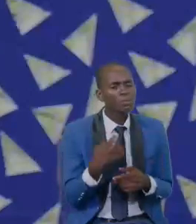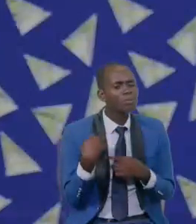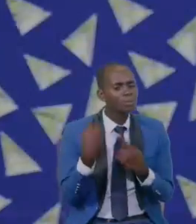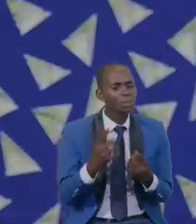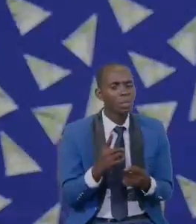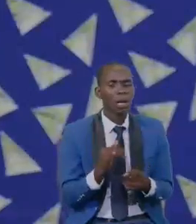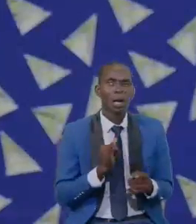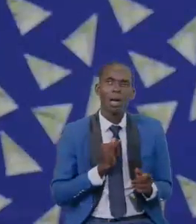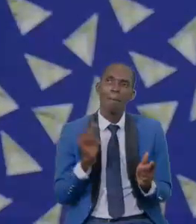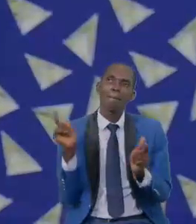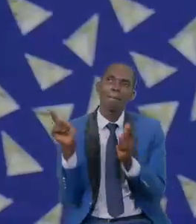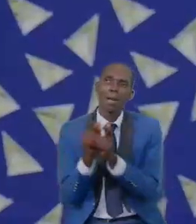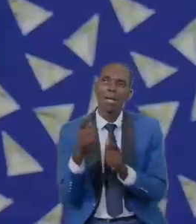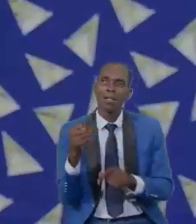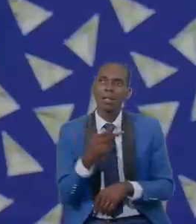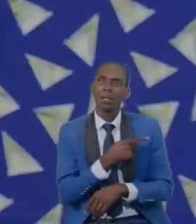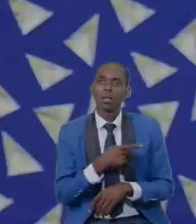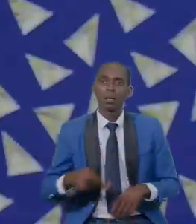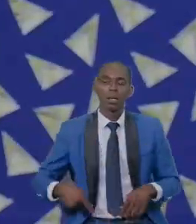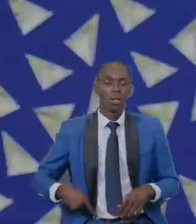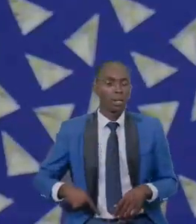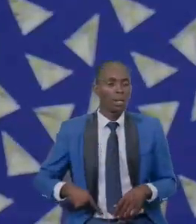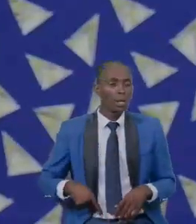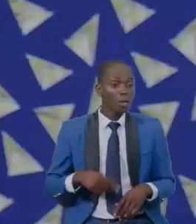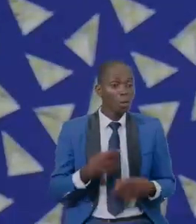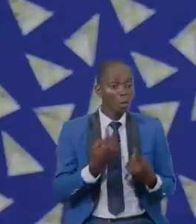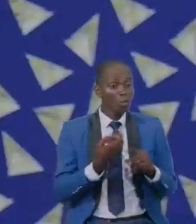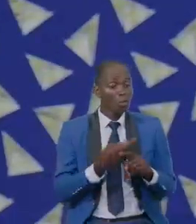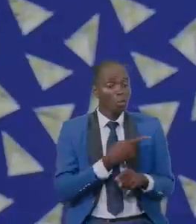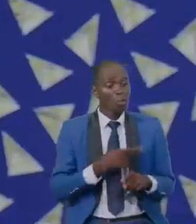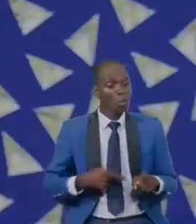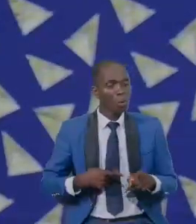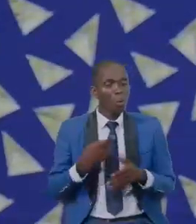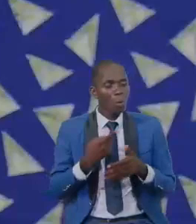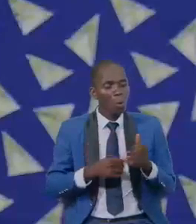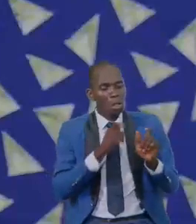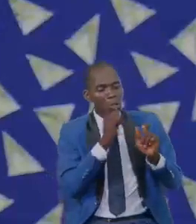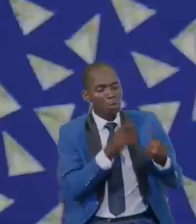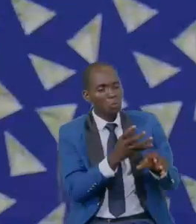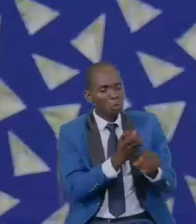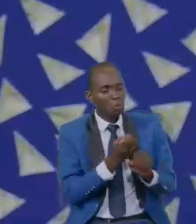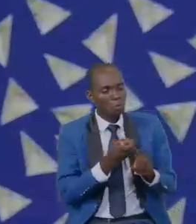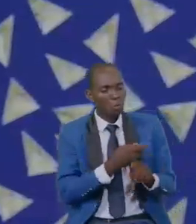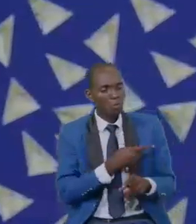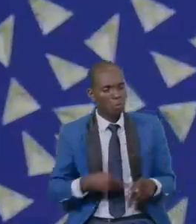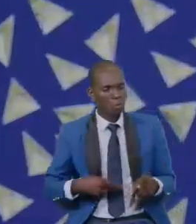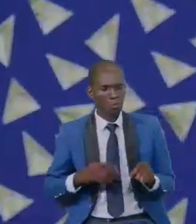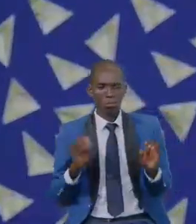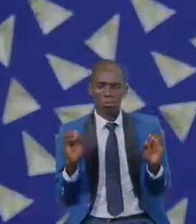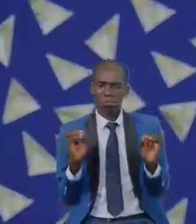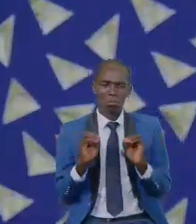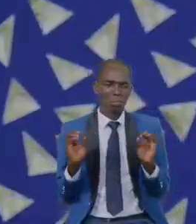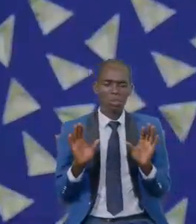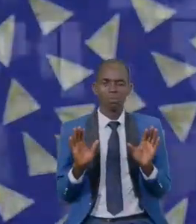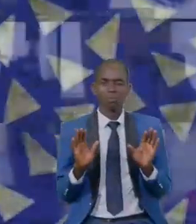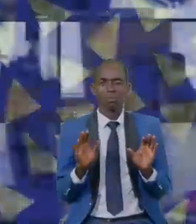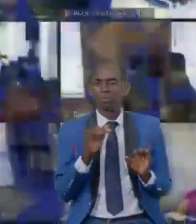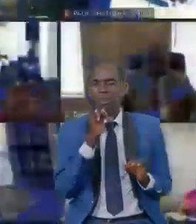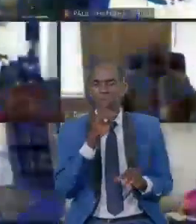prince. I said, what did he give you? He said, nothing. Ah, you didn't get to the